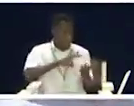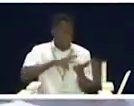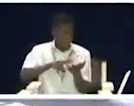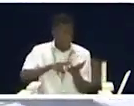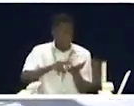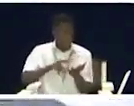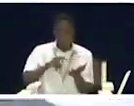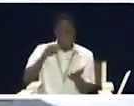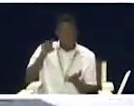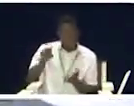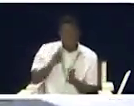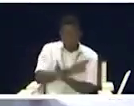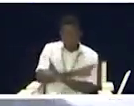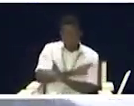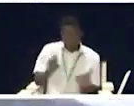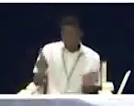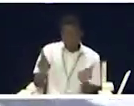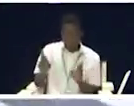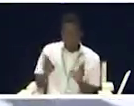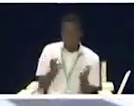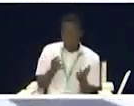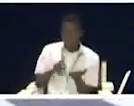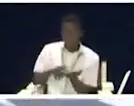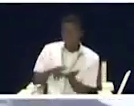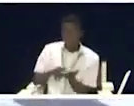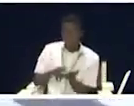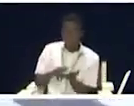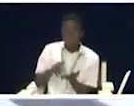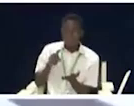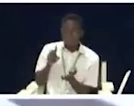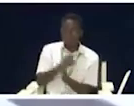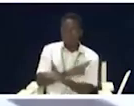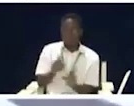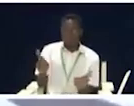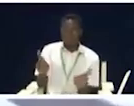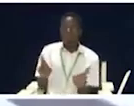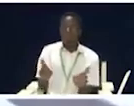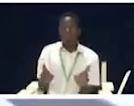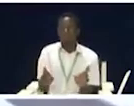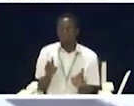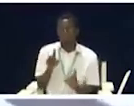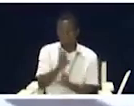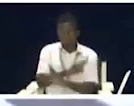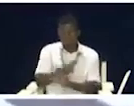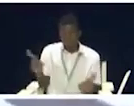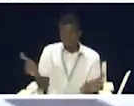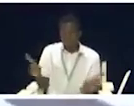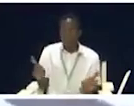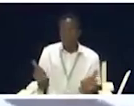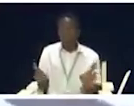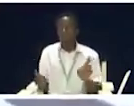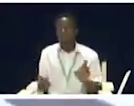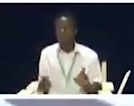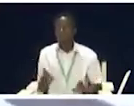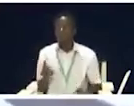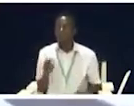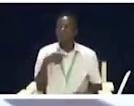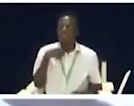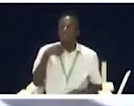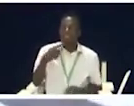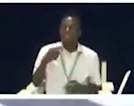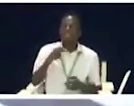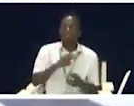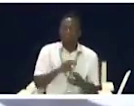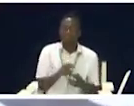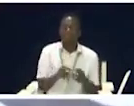neighbor, are you ready to Mosa? Are you ready? Are you you ready? Yes. Tell your neighbor, al hearing